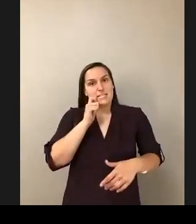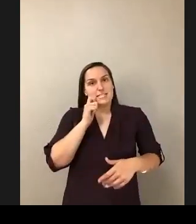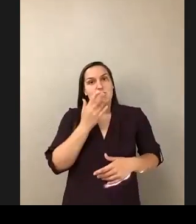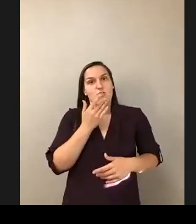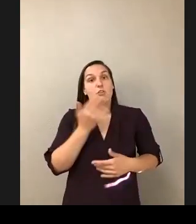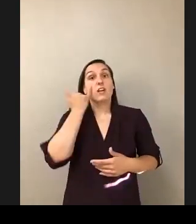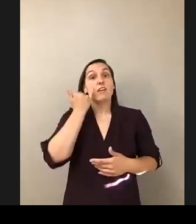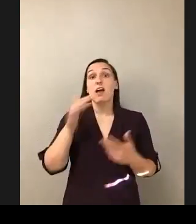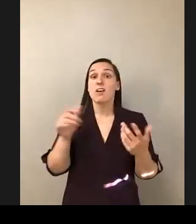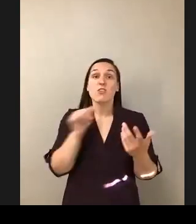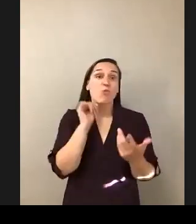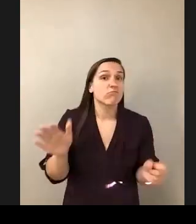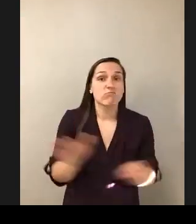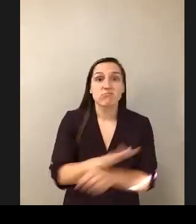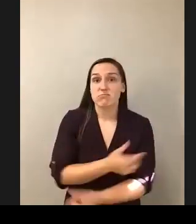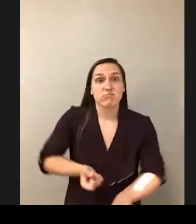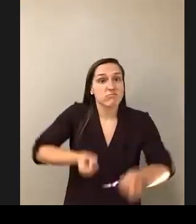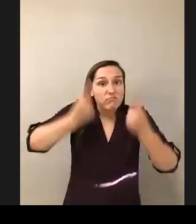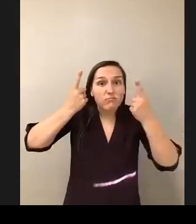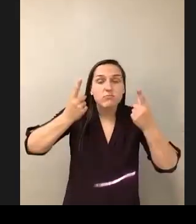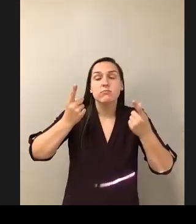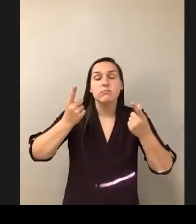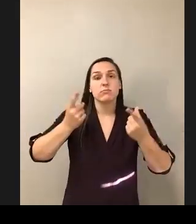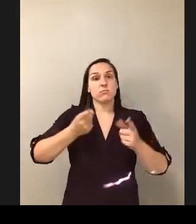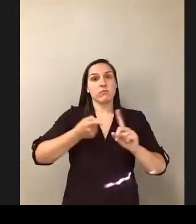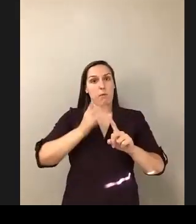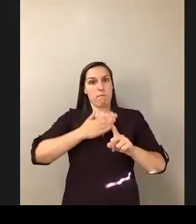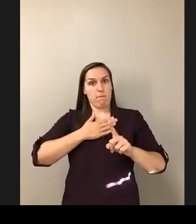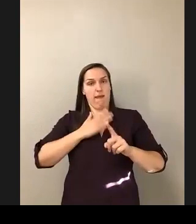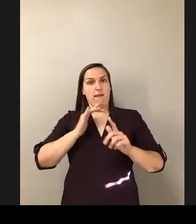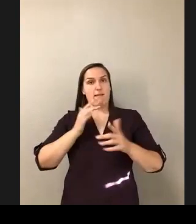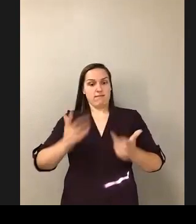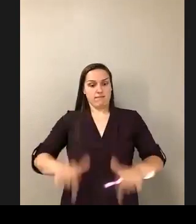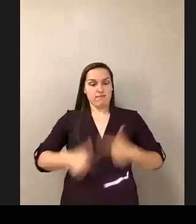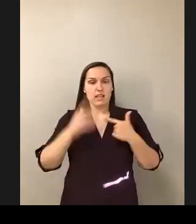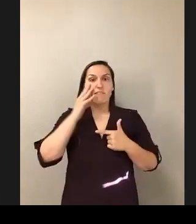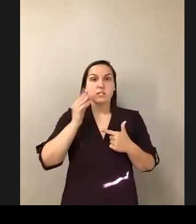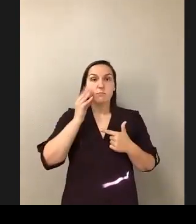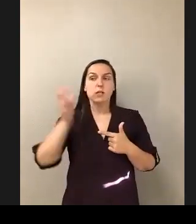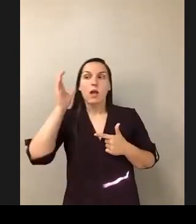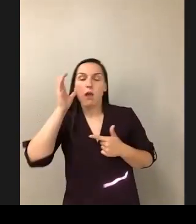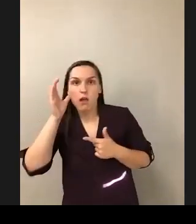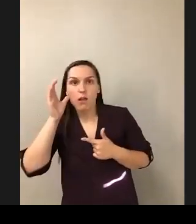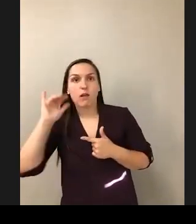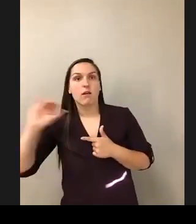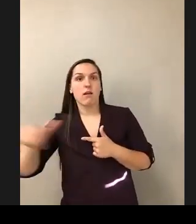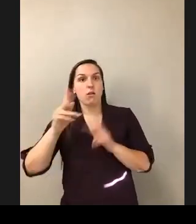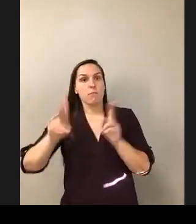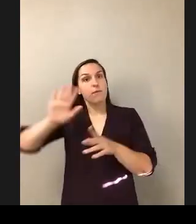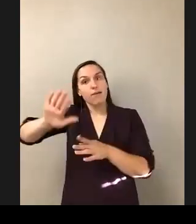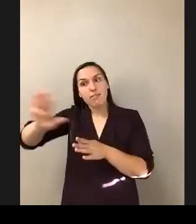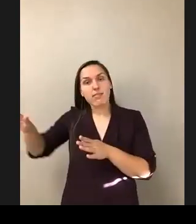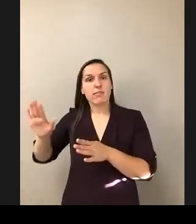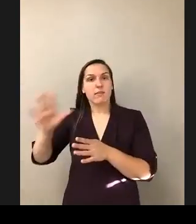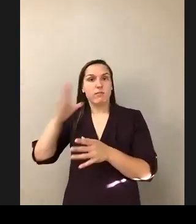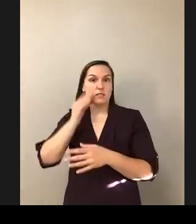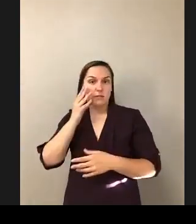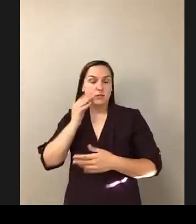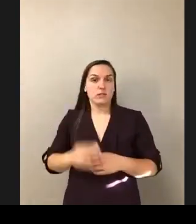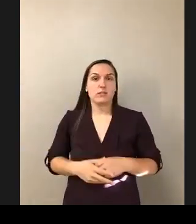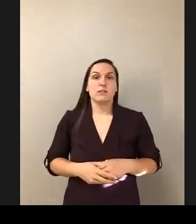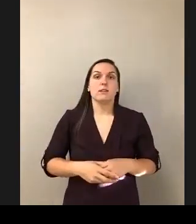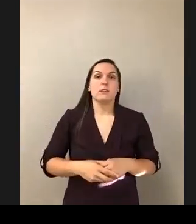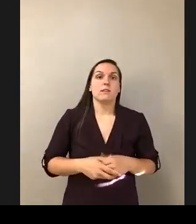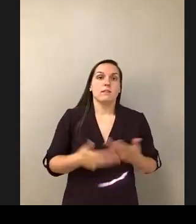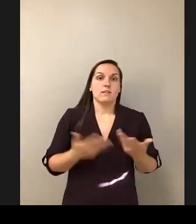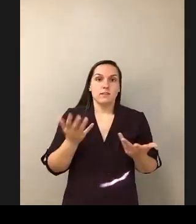fully, with enough of my lived experience and hearing the lived experience from other community members, can really